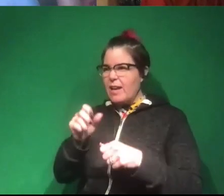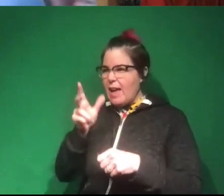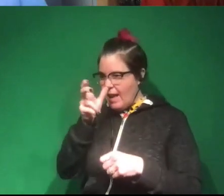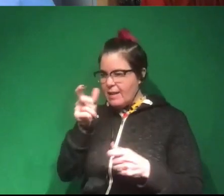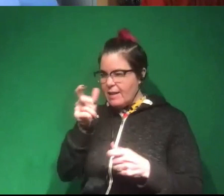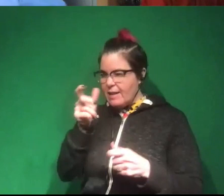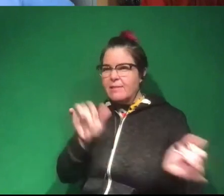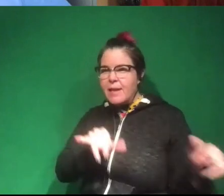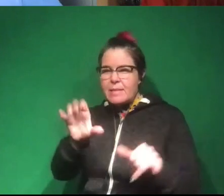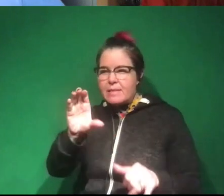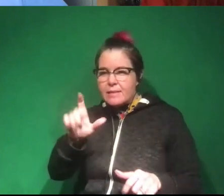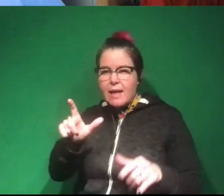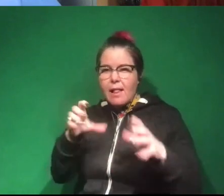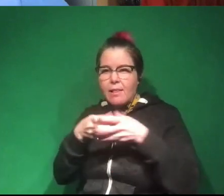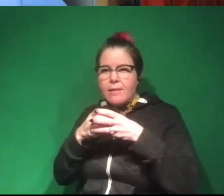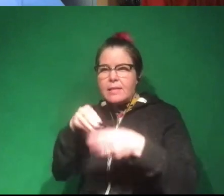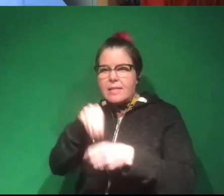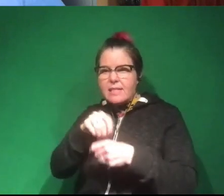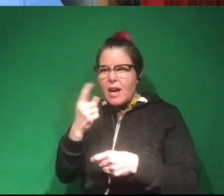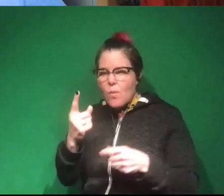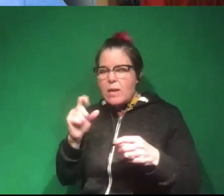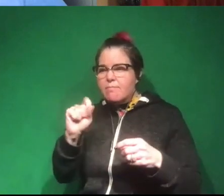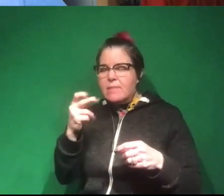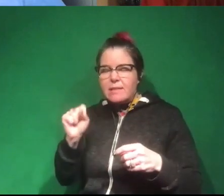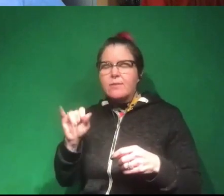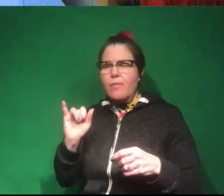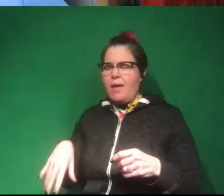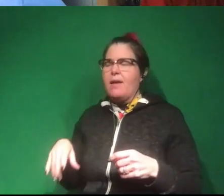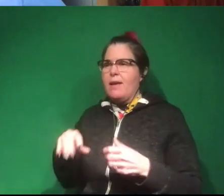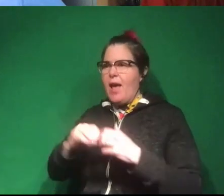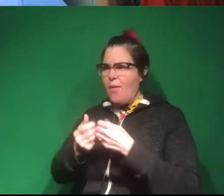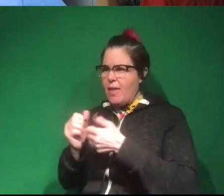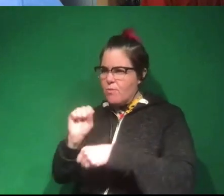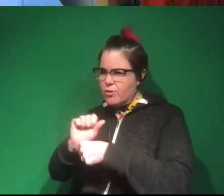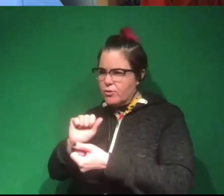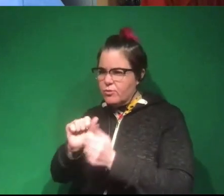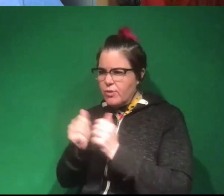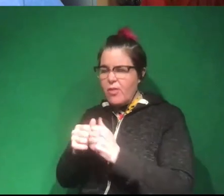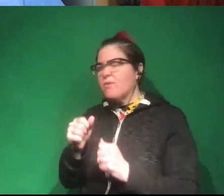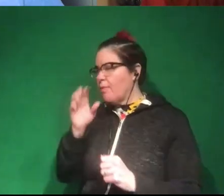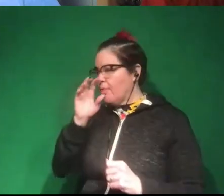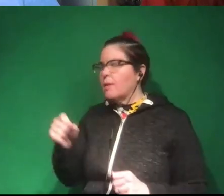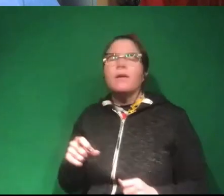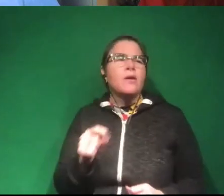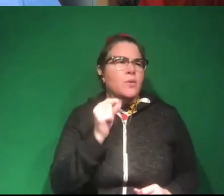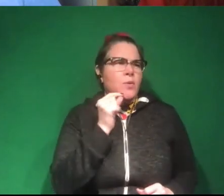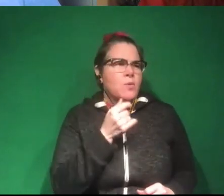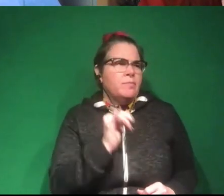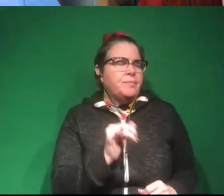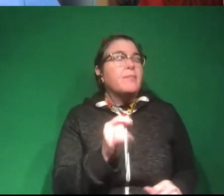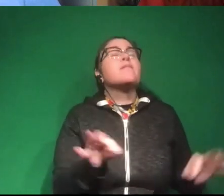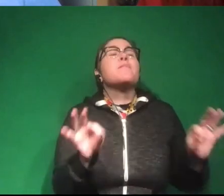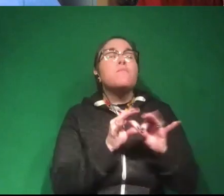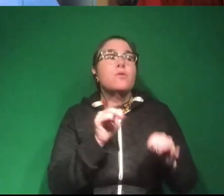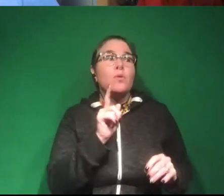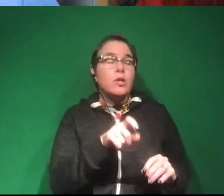larger species. And that's when you really start to understand how ants work. Cool. So here's a very important question